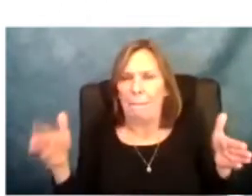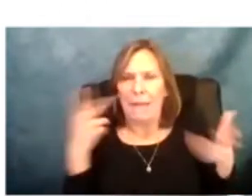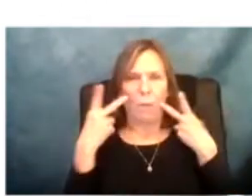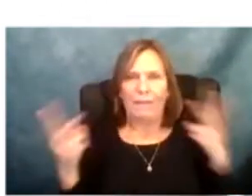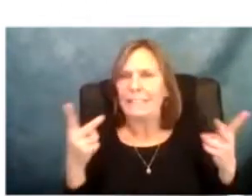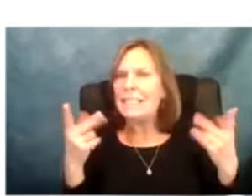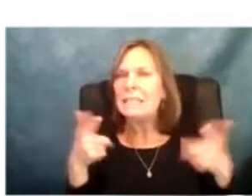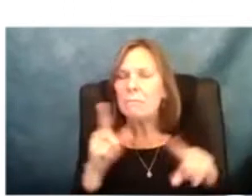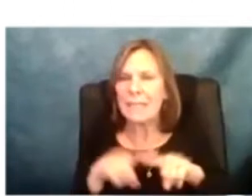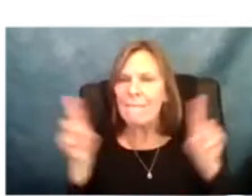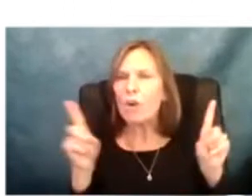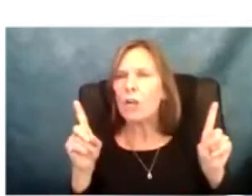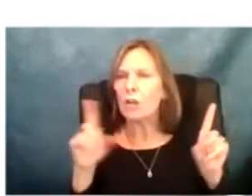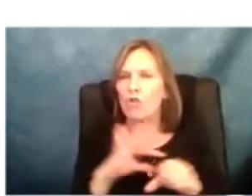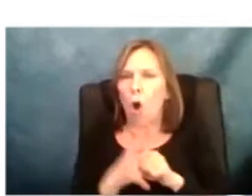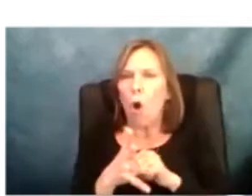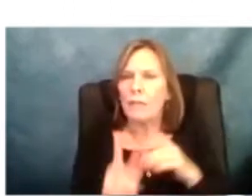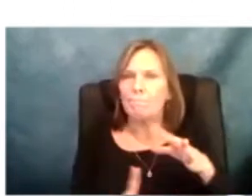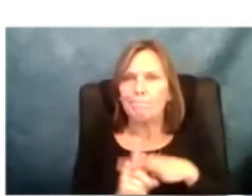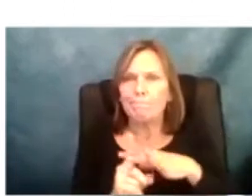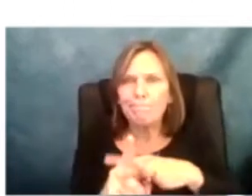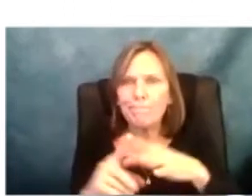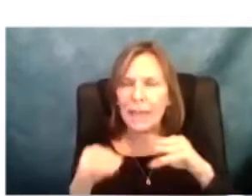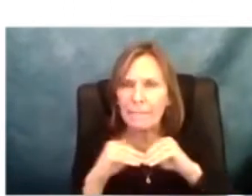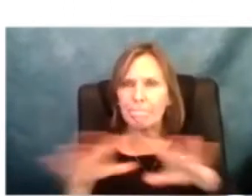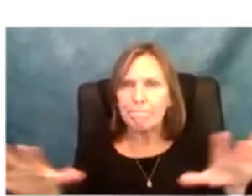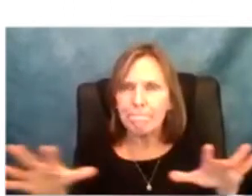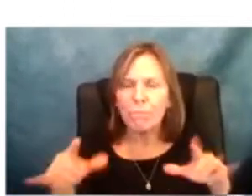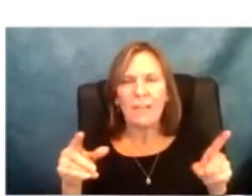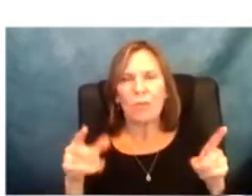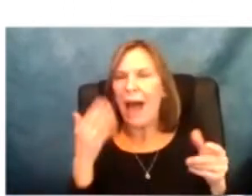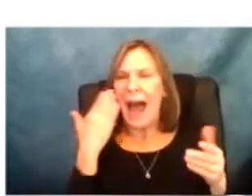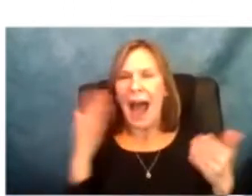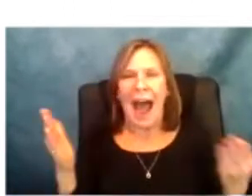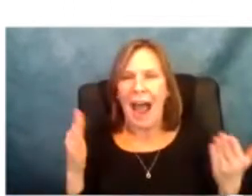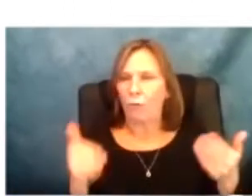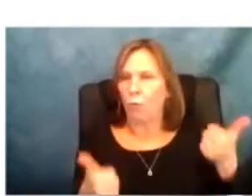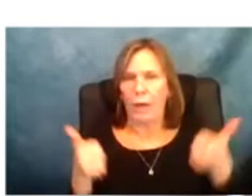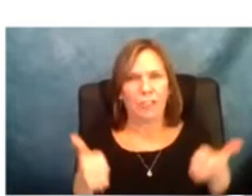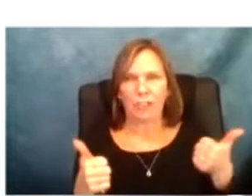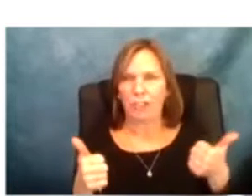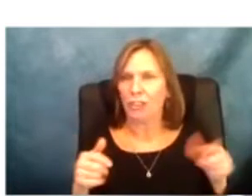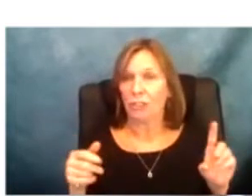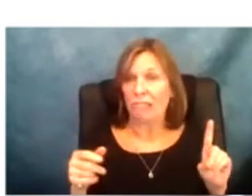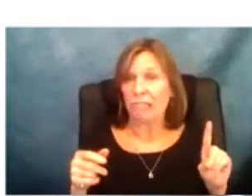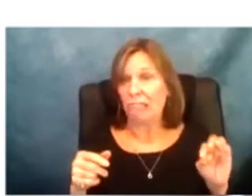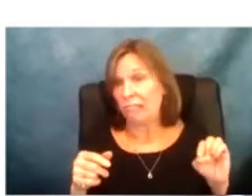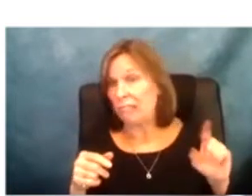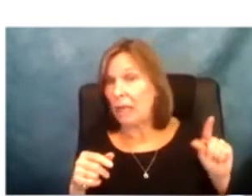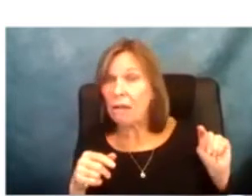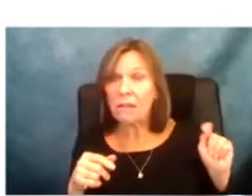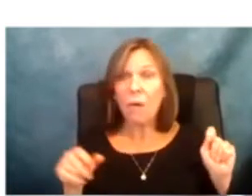variants surge. So we cannot tell what strain any of any of these necessarily